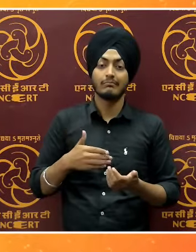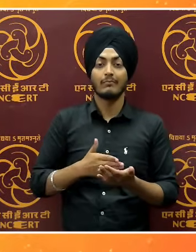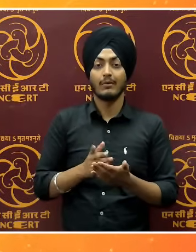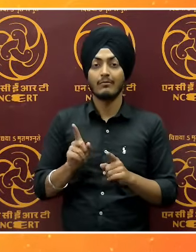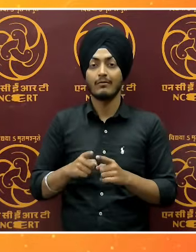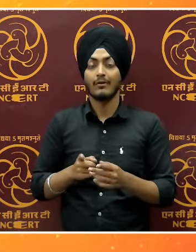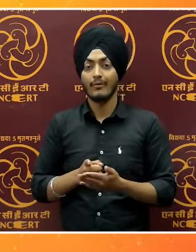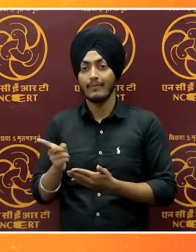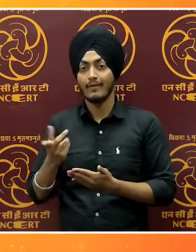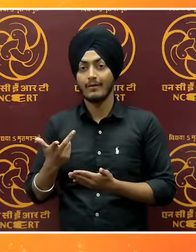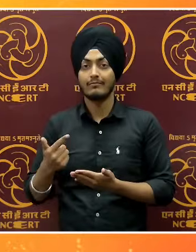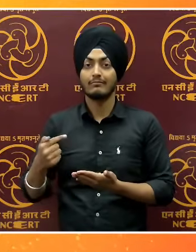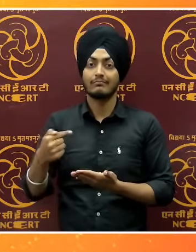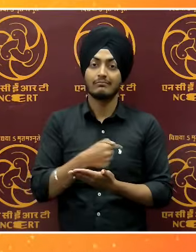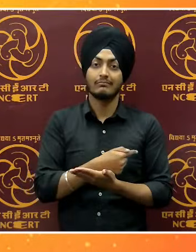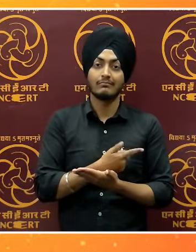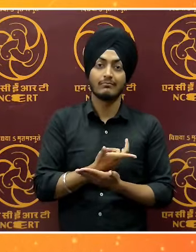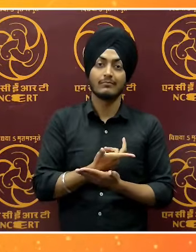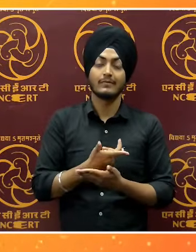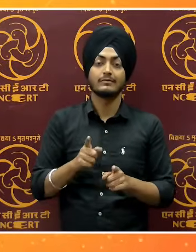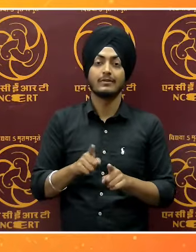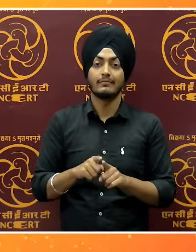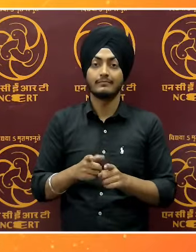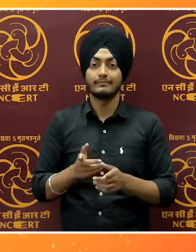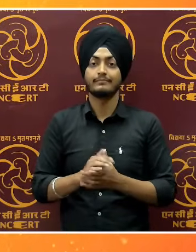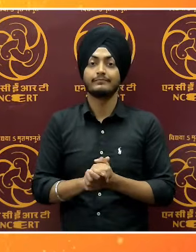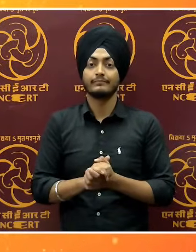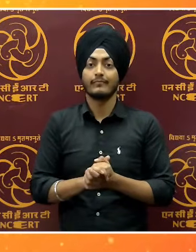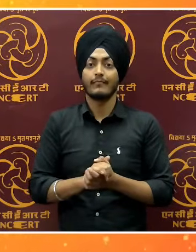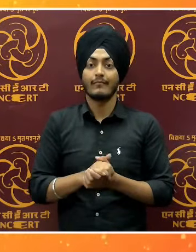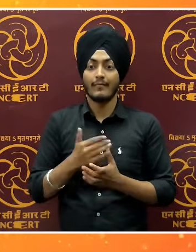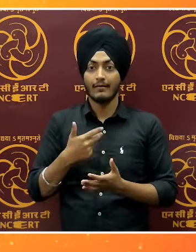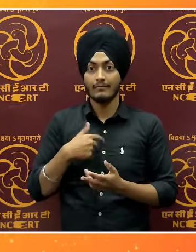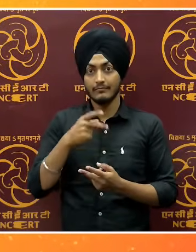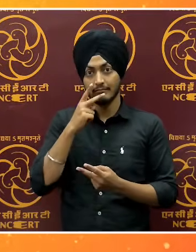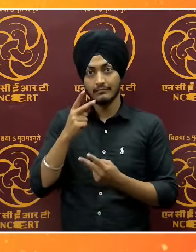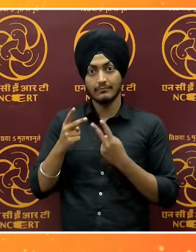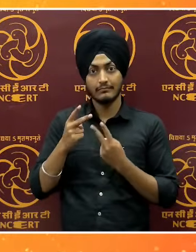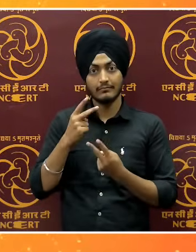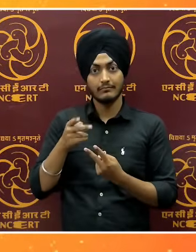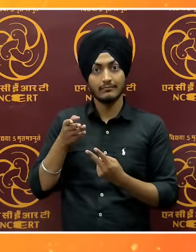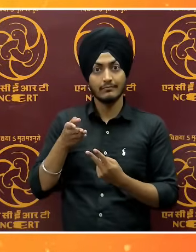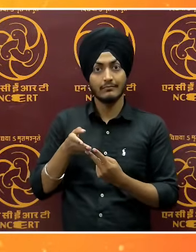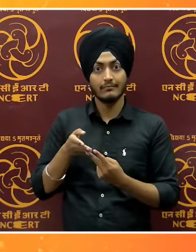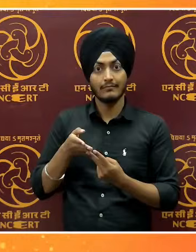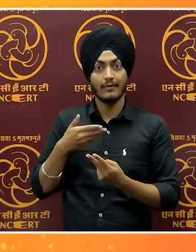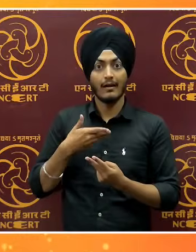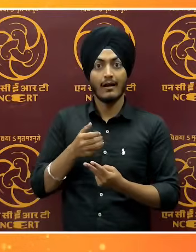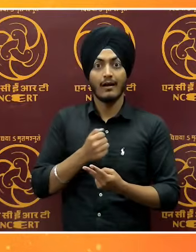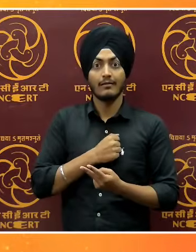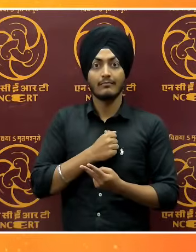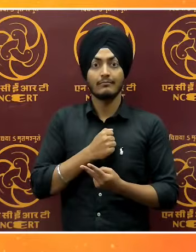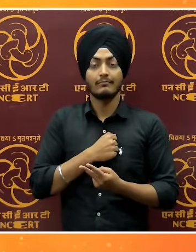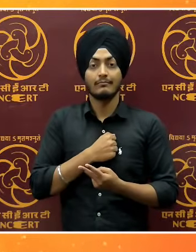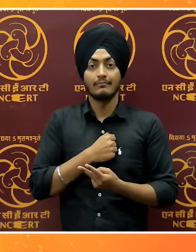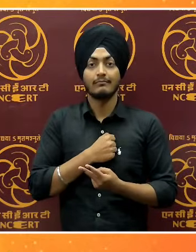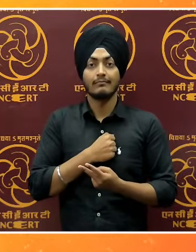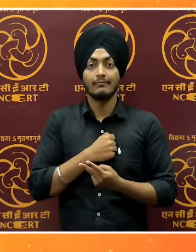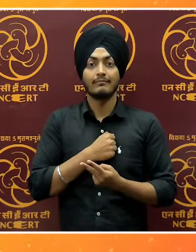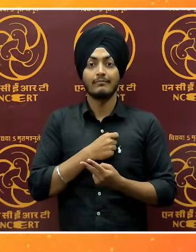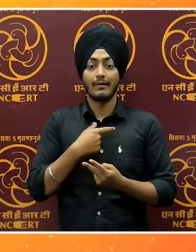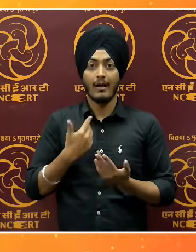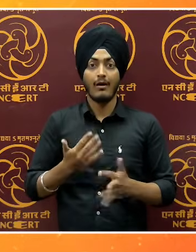and other end is going outwards. By using this right hand thumb rule, we can easily find out